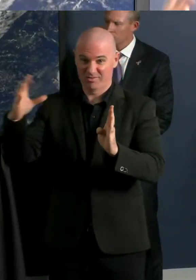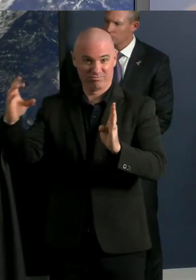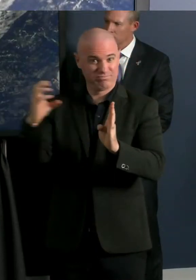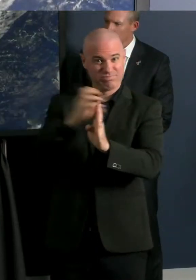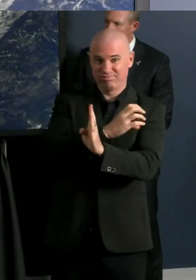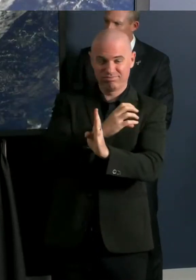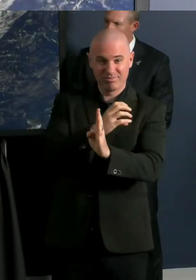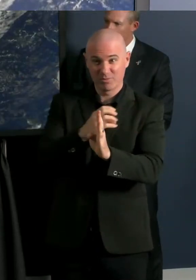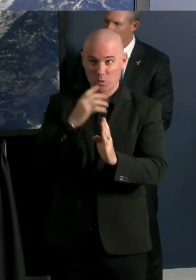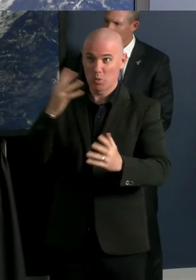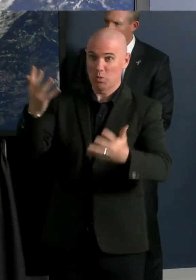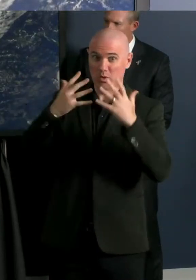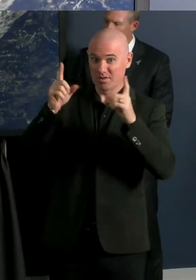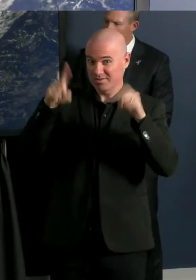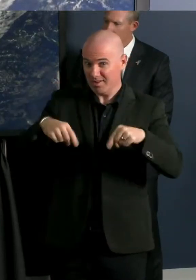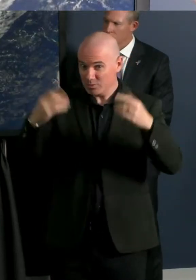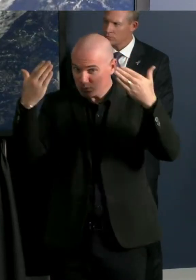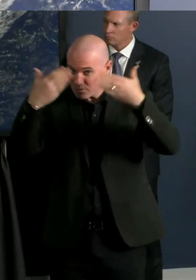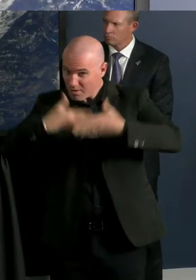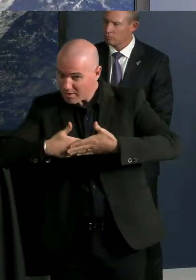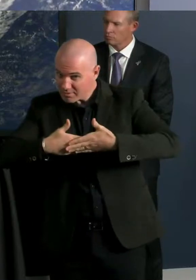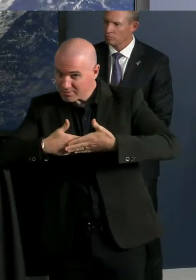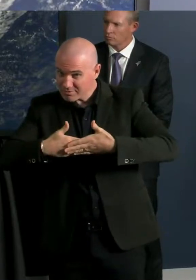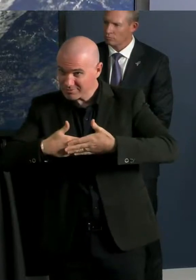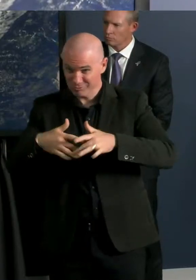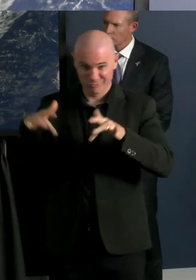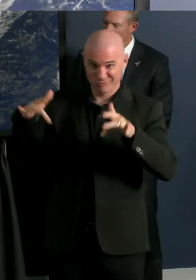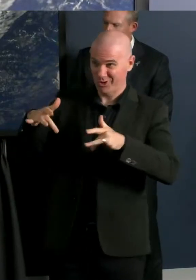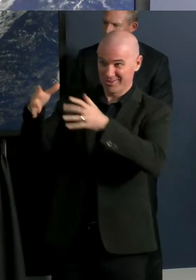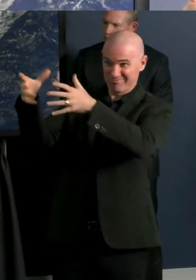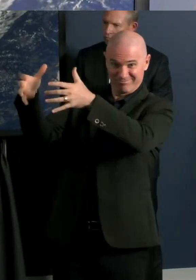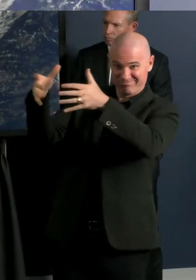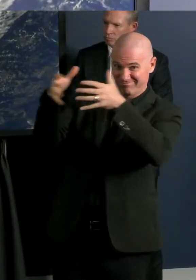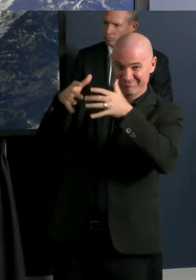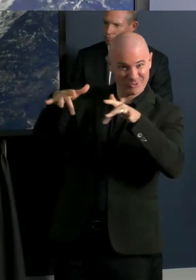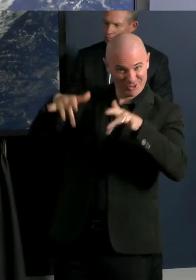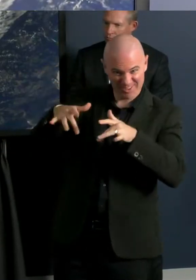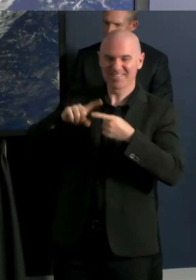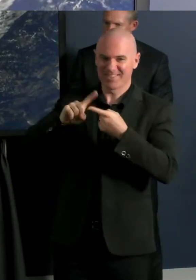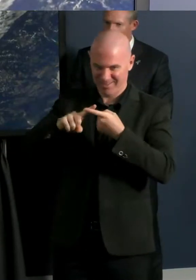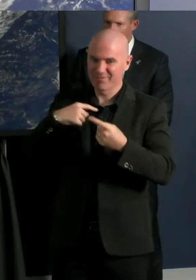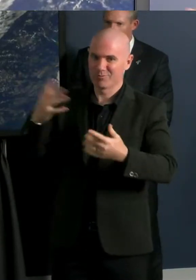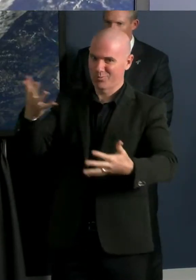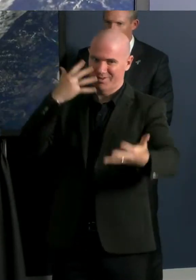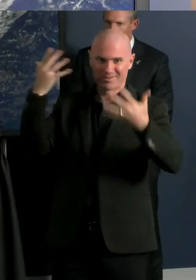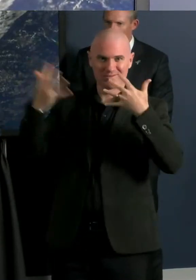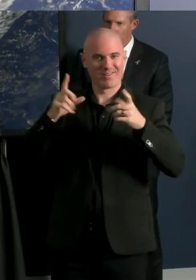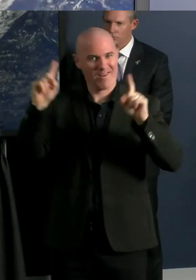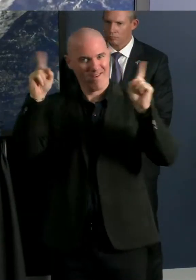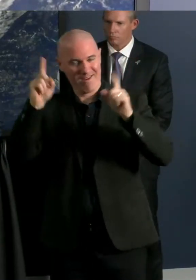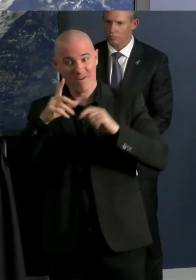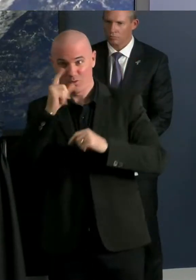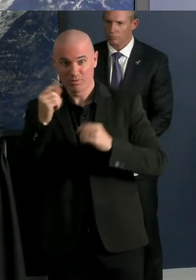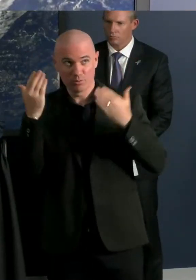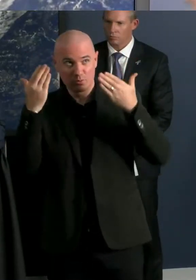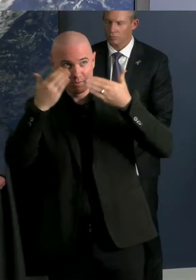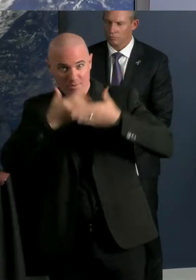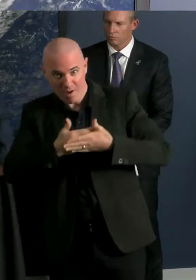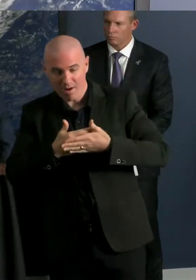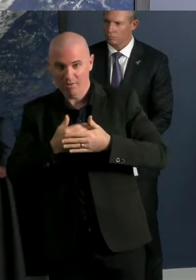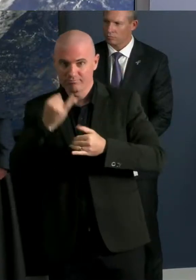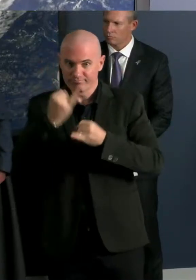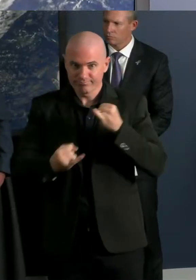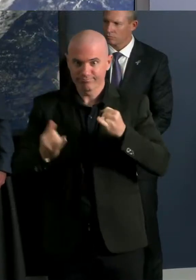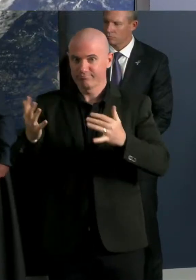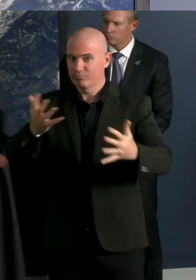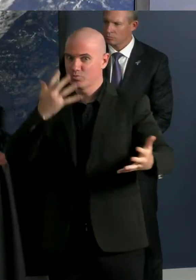as this evening for those communities in that warning zone. So there is a chance that they could happen overnight and into